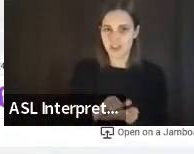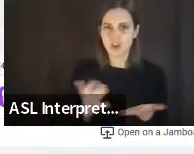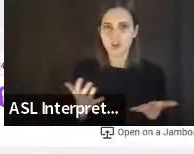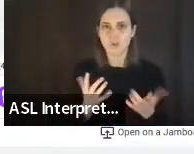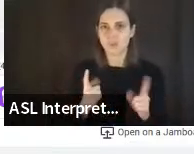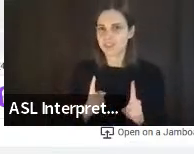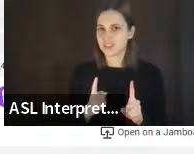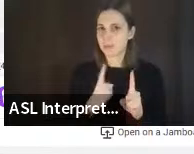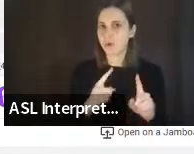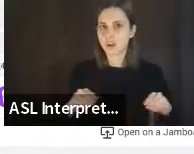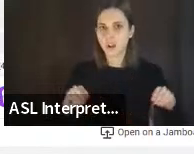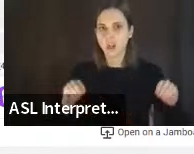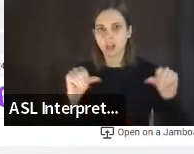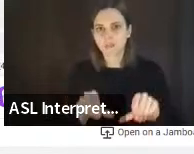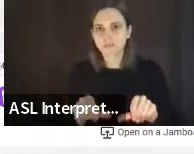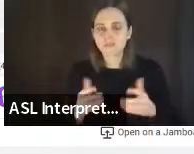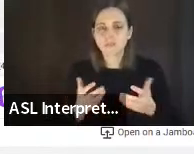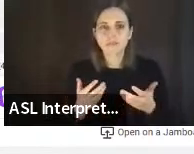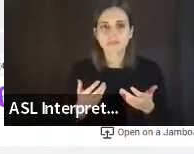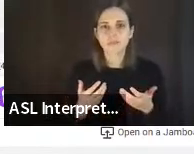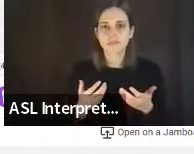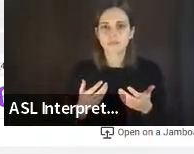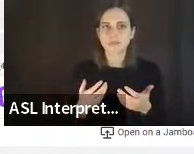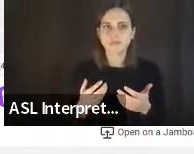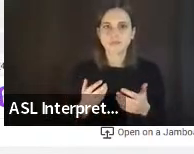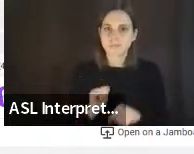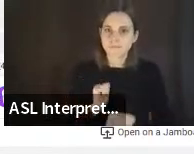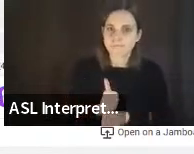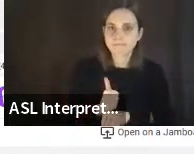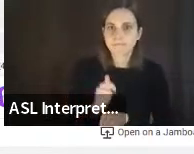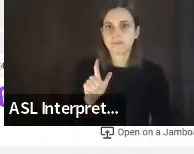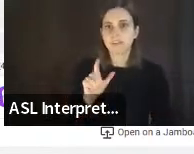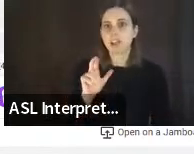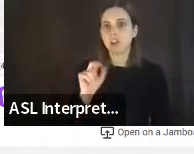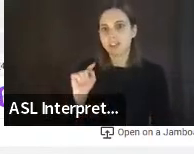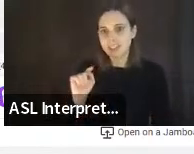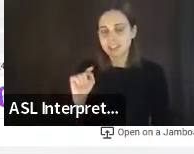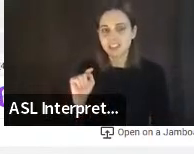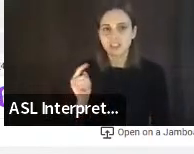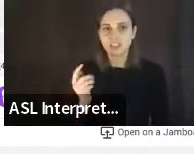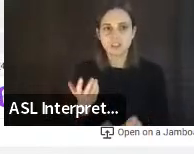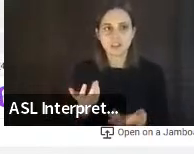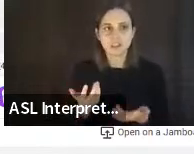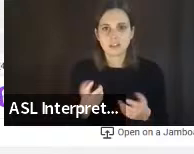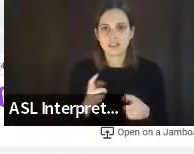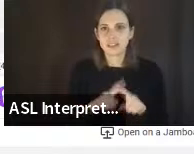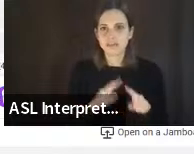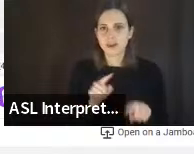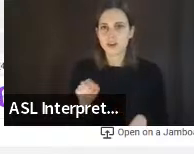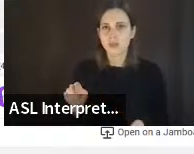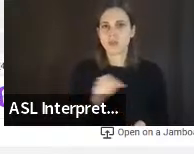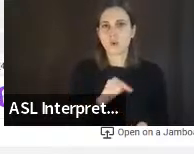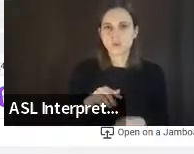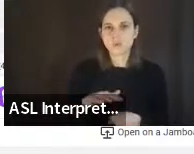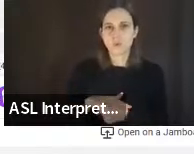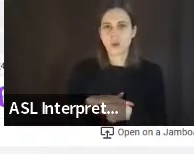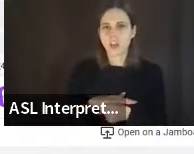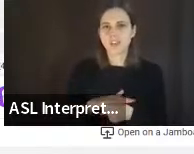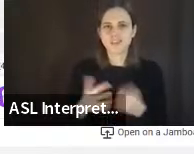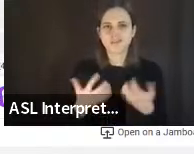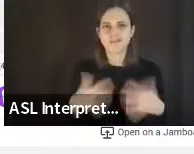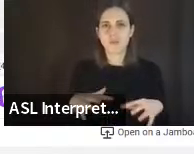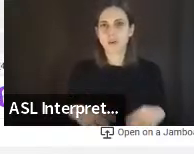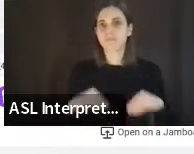that much money into light rail that's great, that nobody wants to